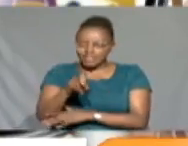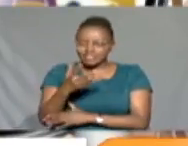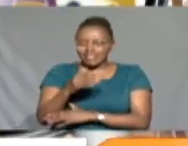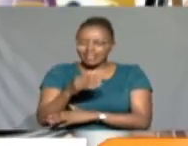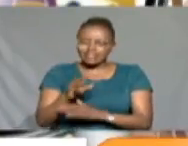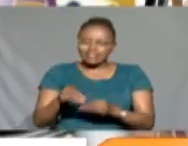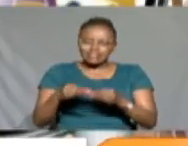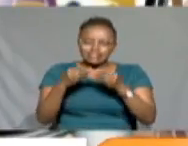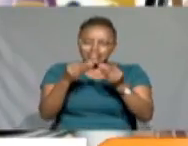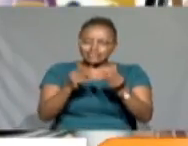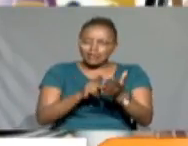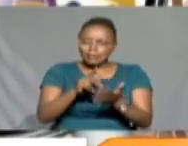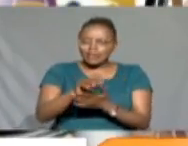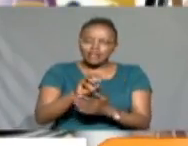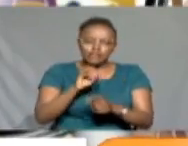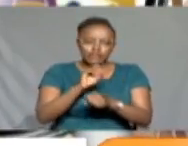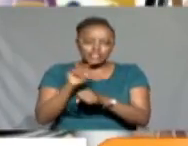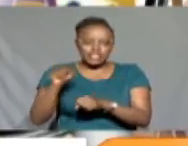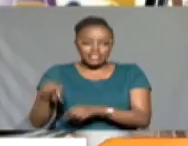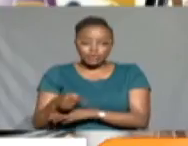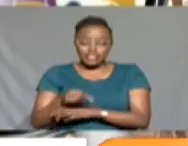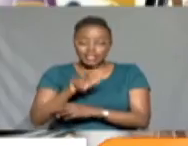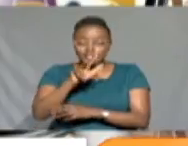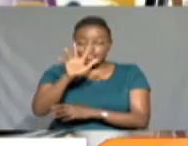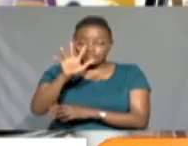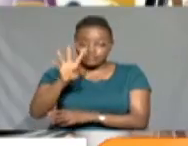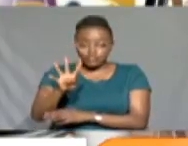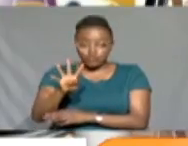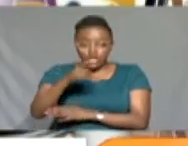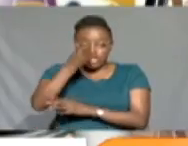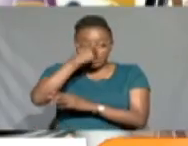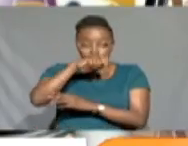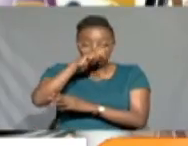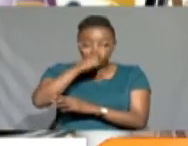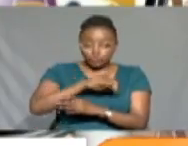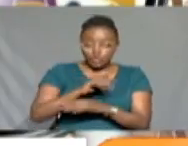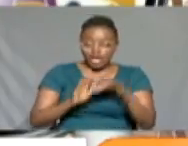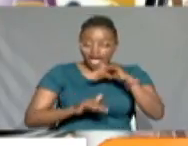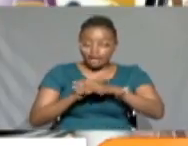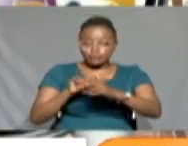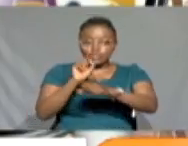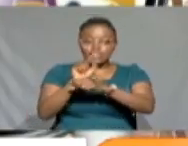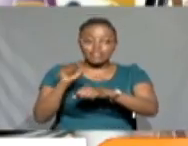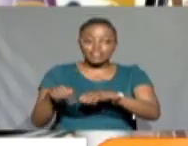to 14,354 shillings, while in Kitui, it was up to